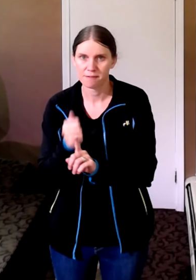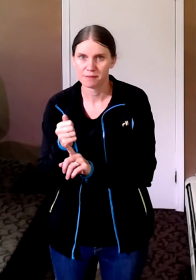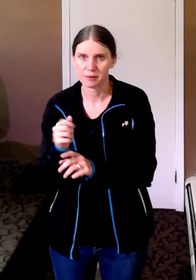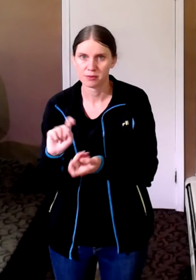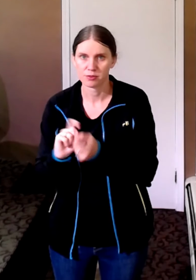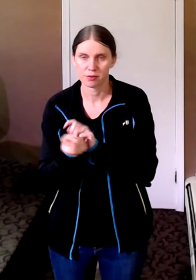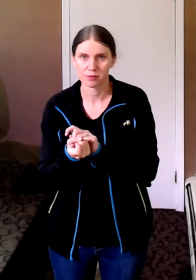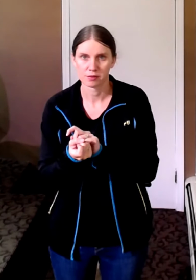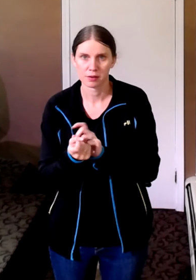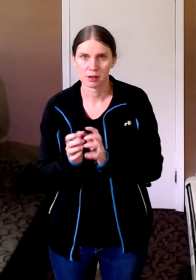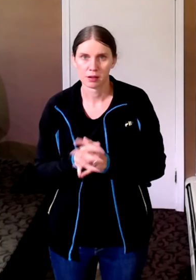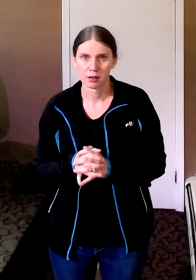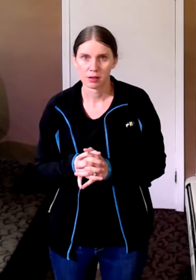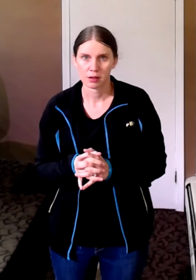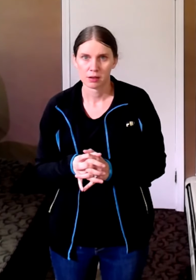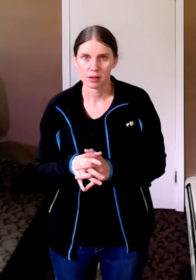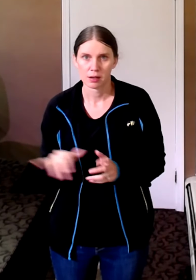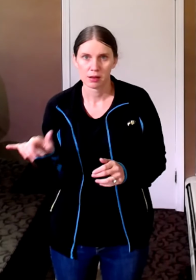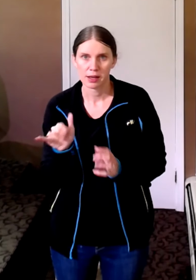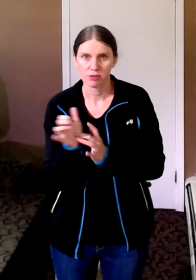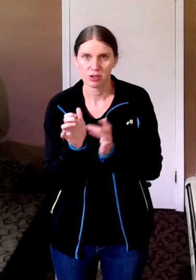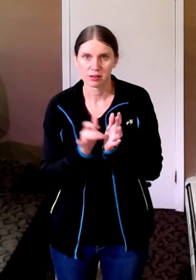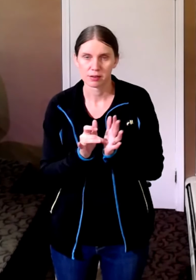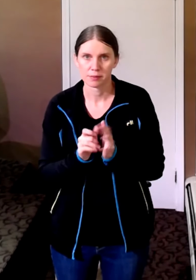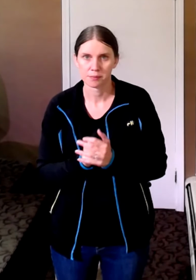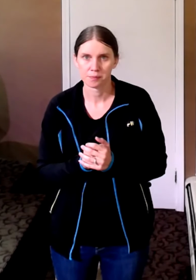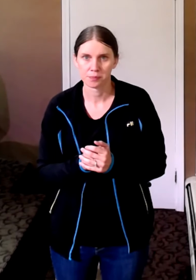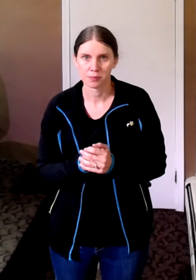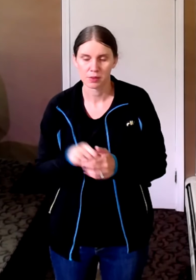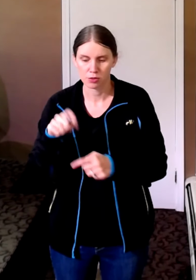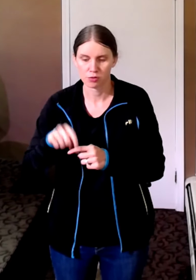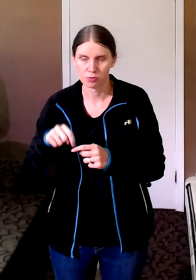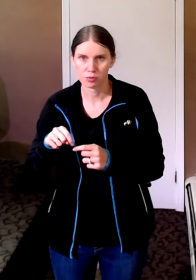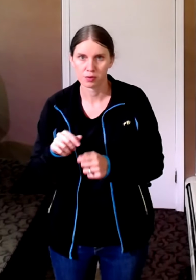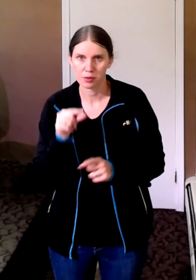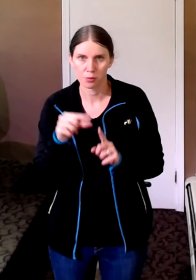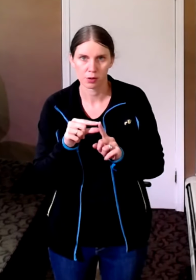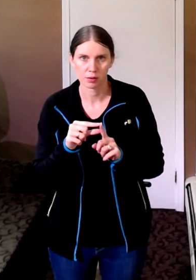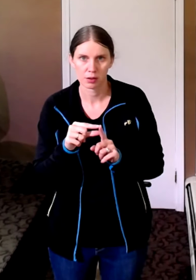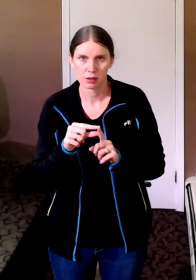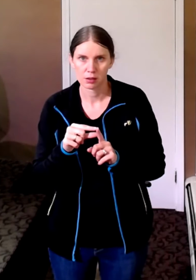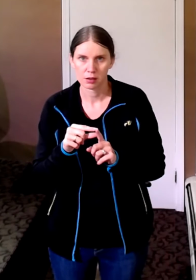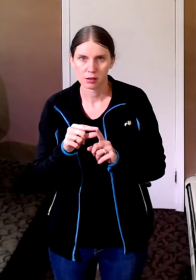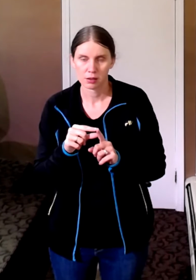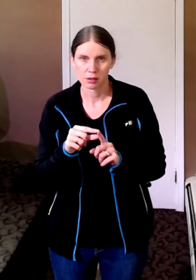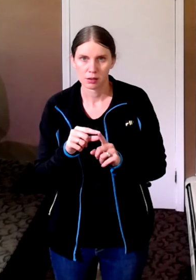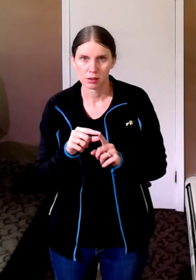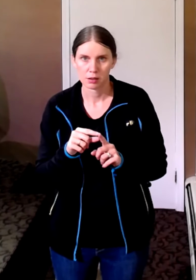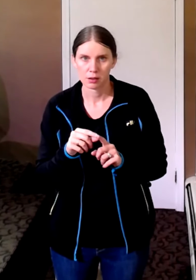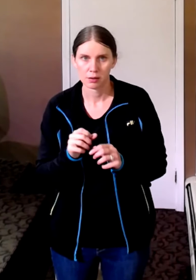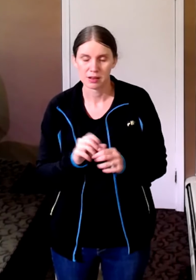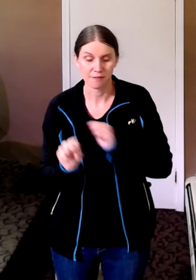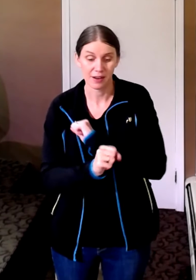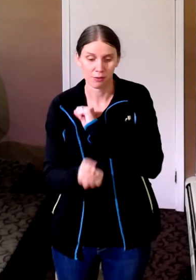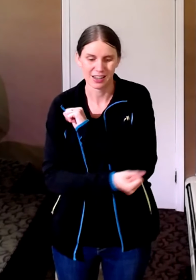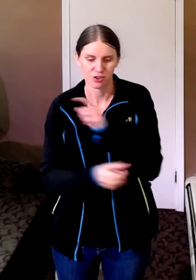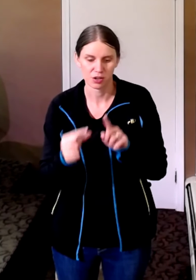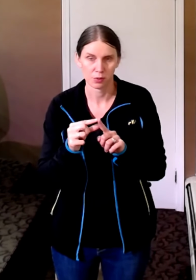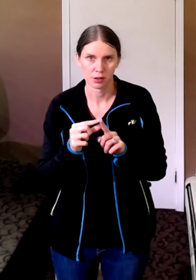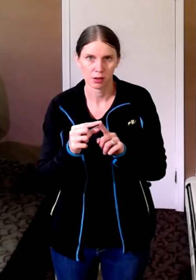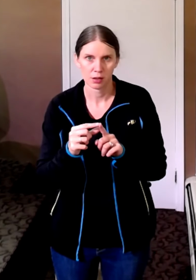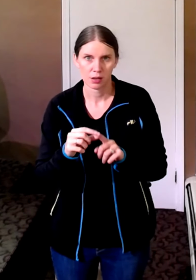change that Jesus had. The root of the word that is used here is where we get our